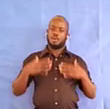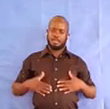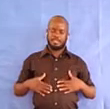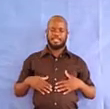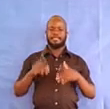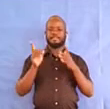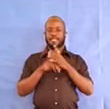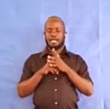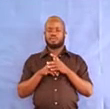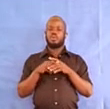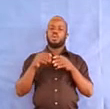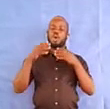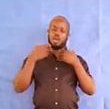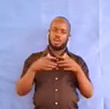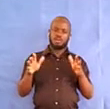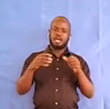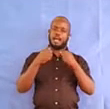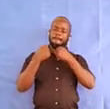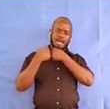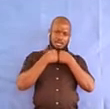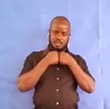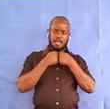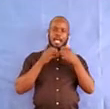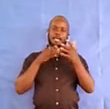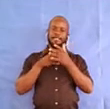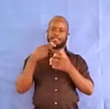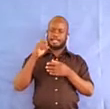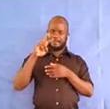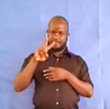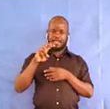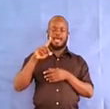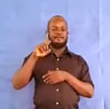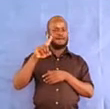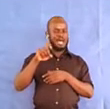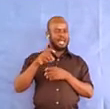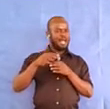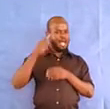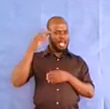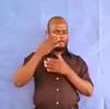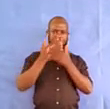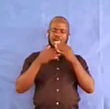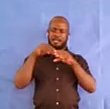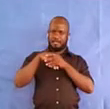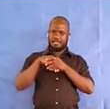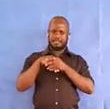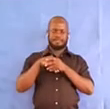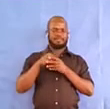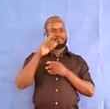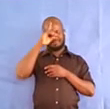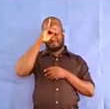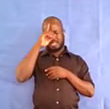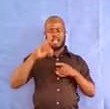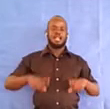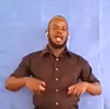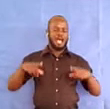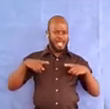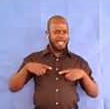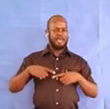below 200 and the body begins to lose its long battle against HIV. Viral levels are high in